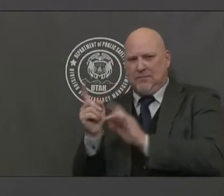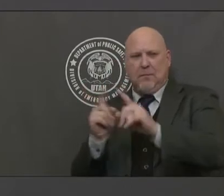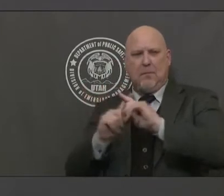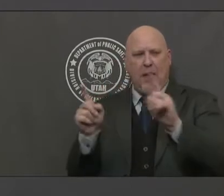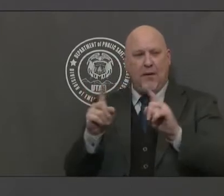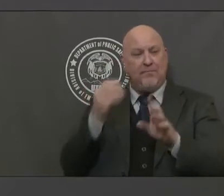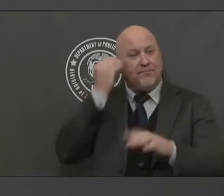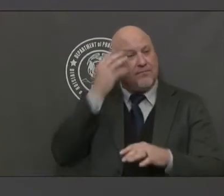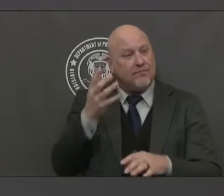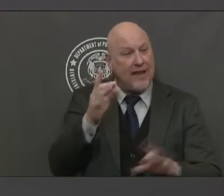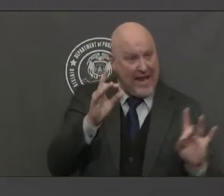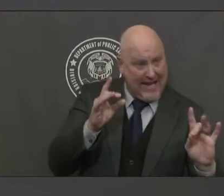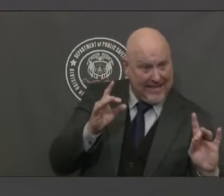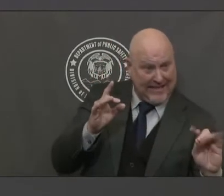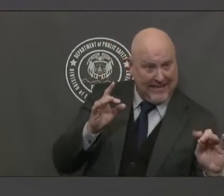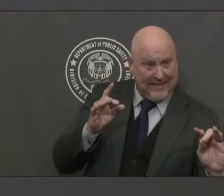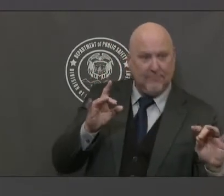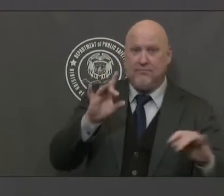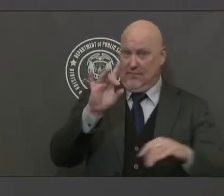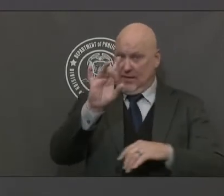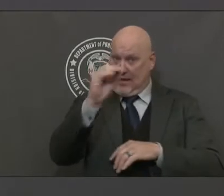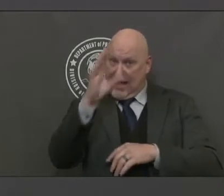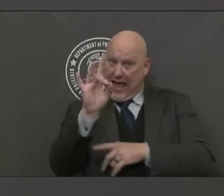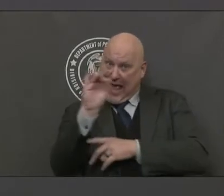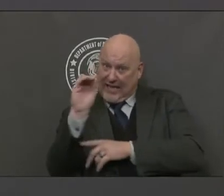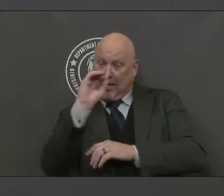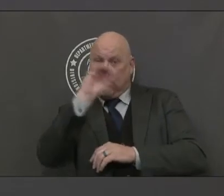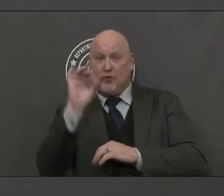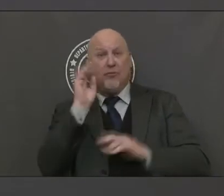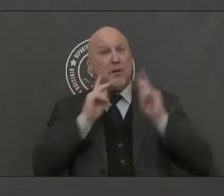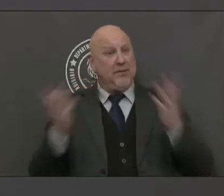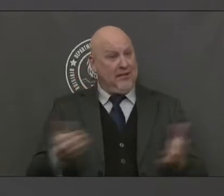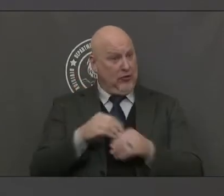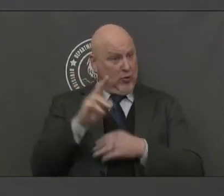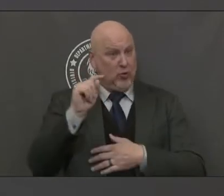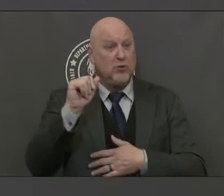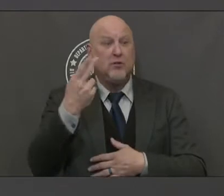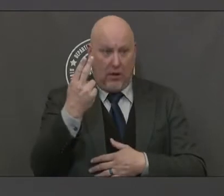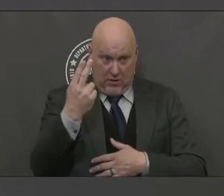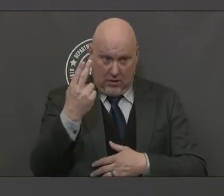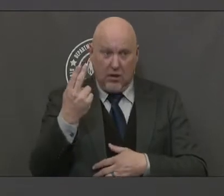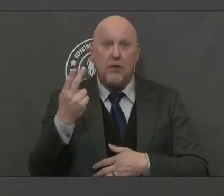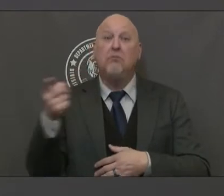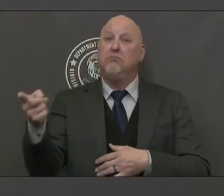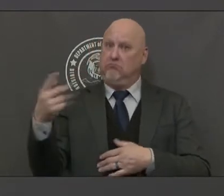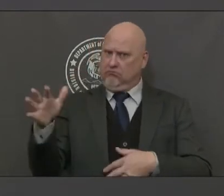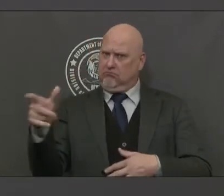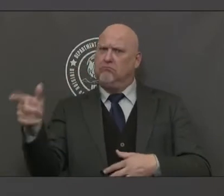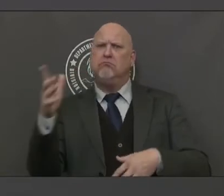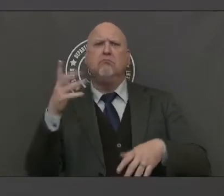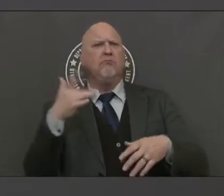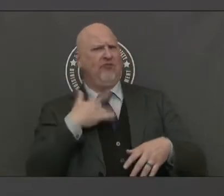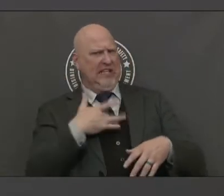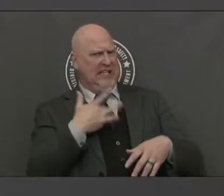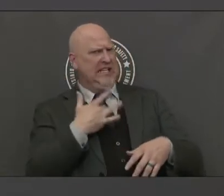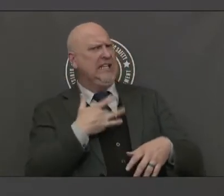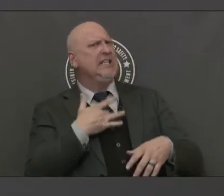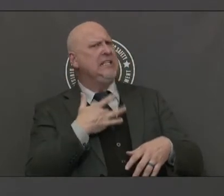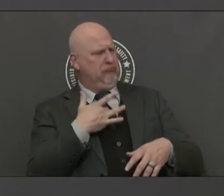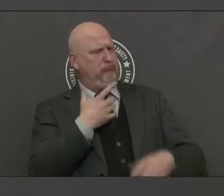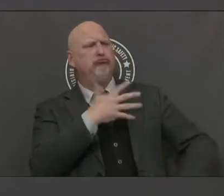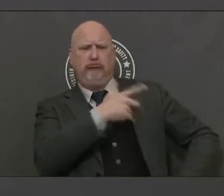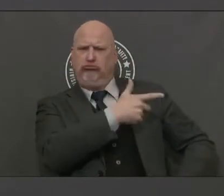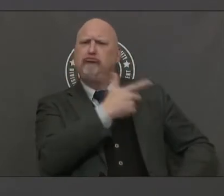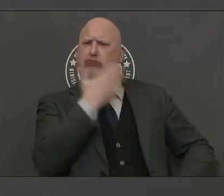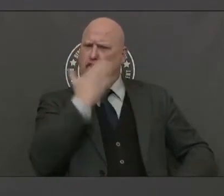Utahns think the way that we are distributing the vaccine is fair, according to a recent Deseret News poll. I think there were only 9% that thought it was